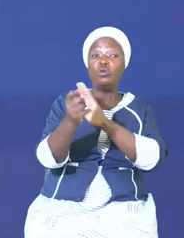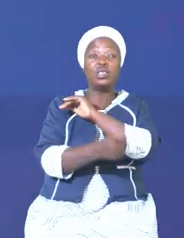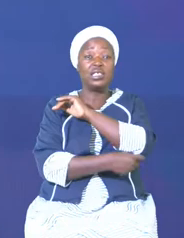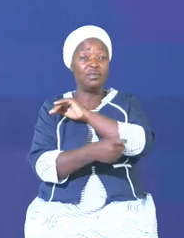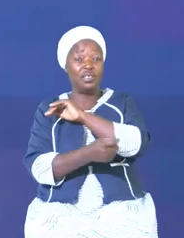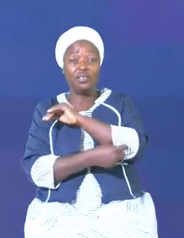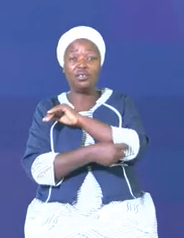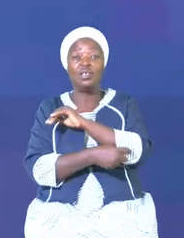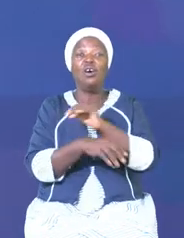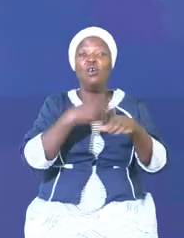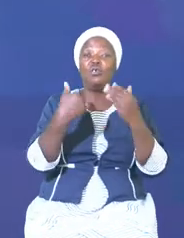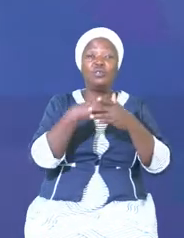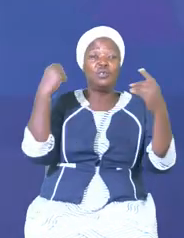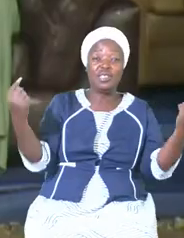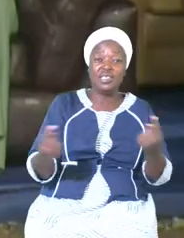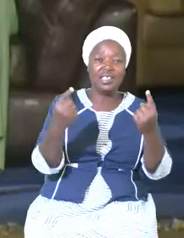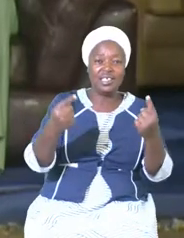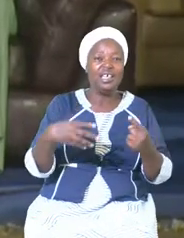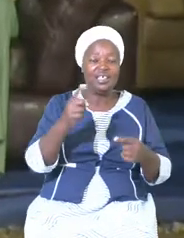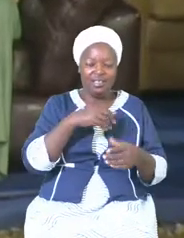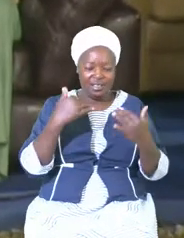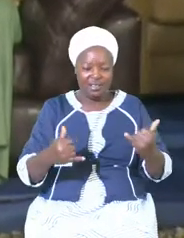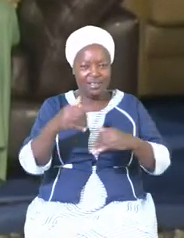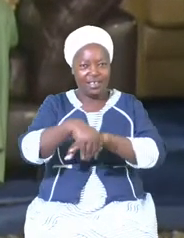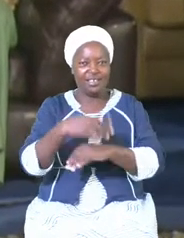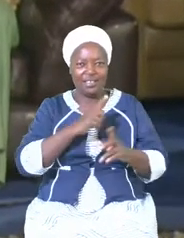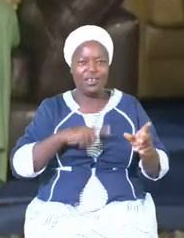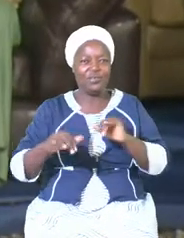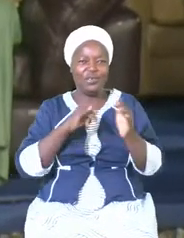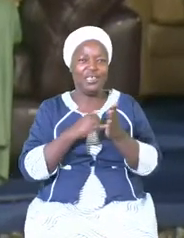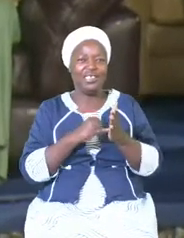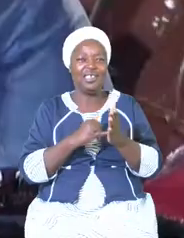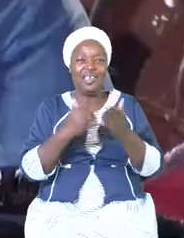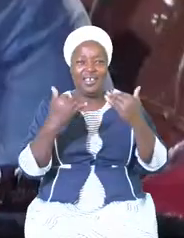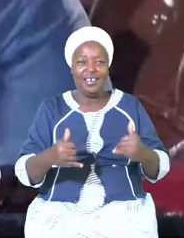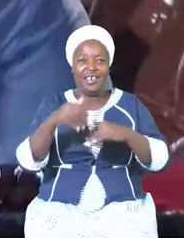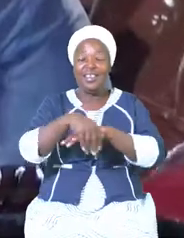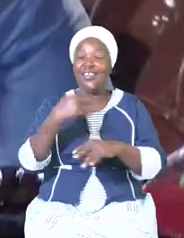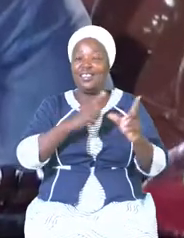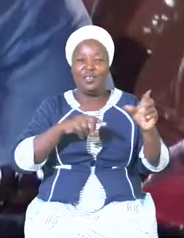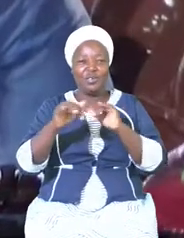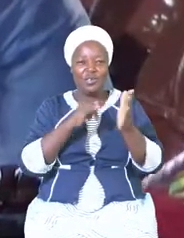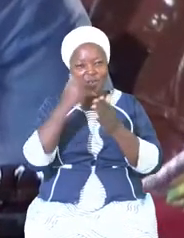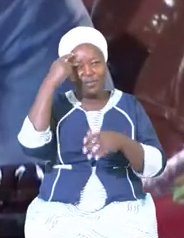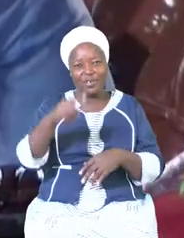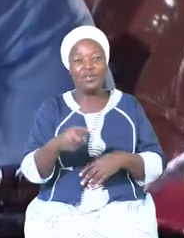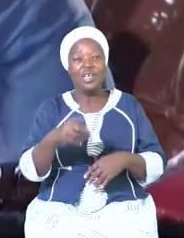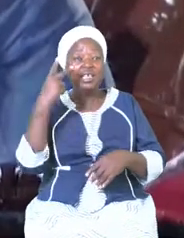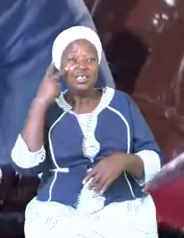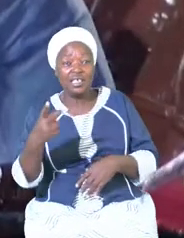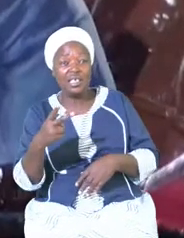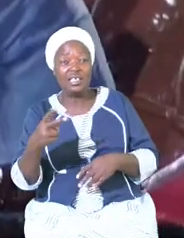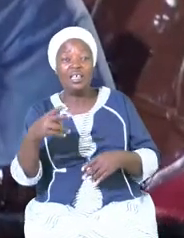sin. Tonight it will do it. Yes. I said tonight it will do it. Yes. Behold, the